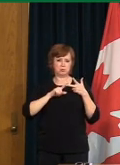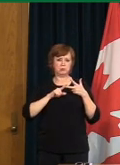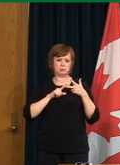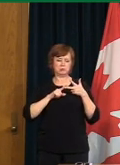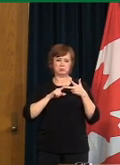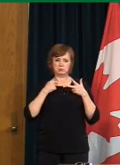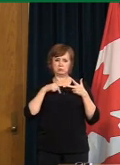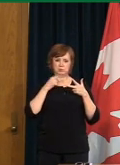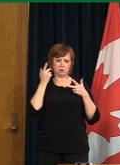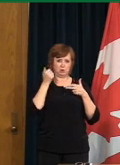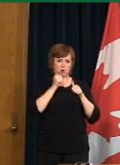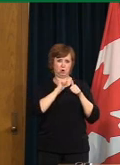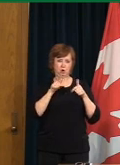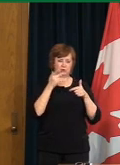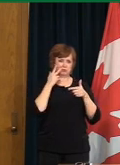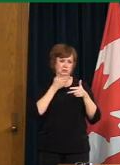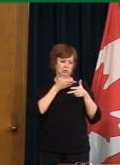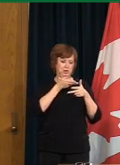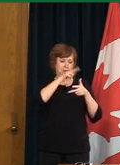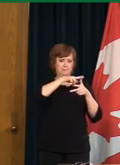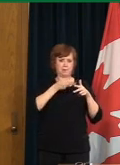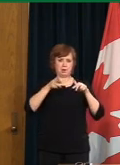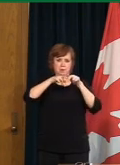all seeing surges of COVID.